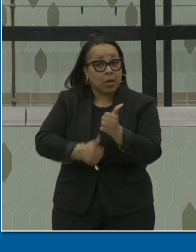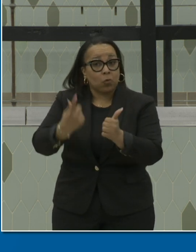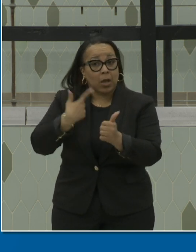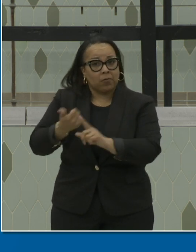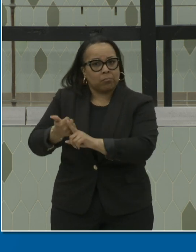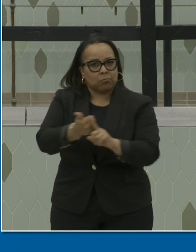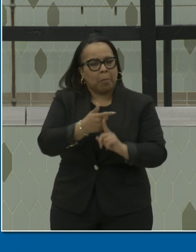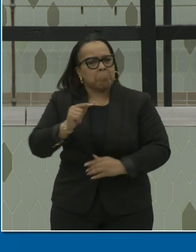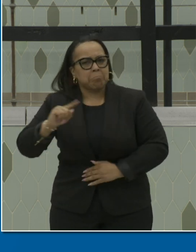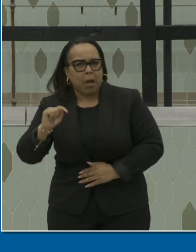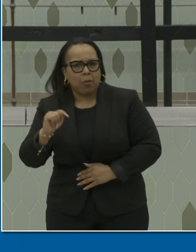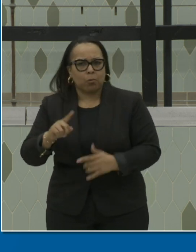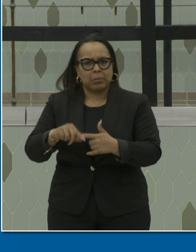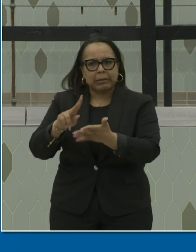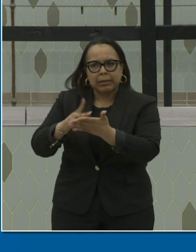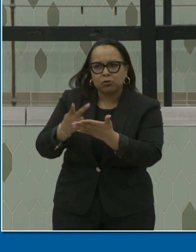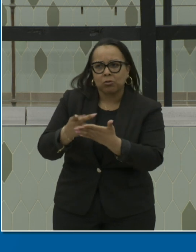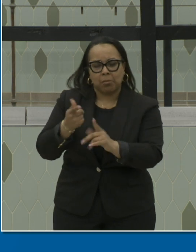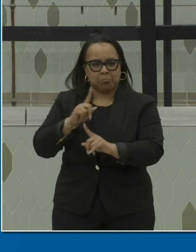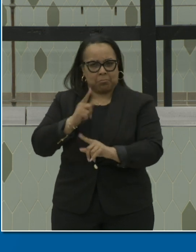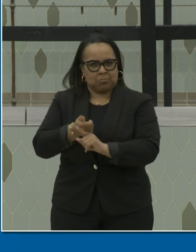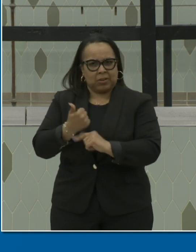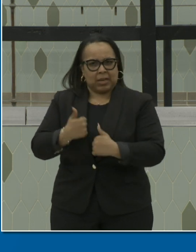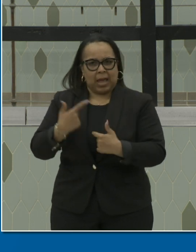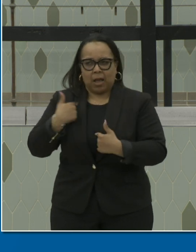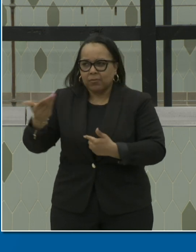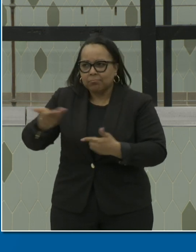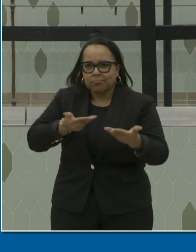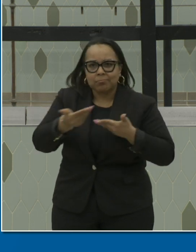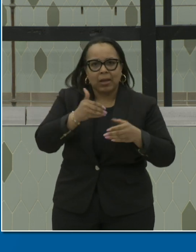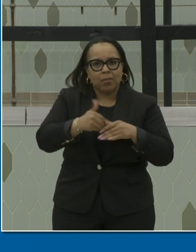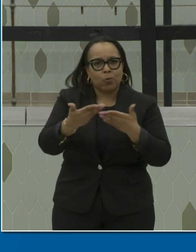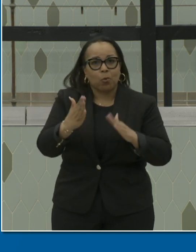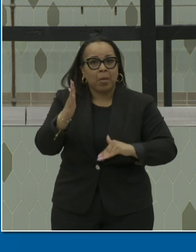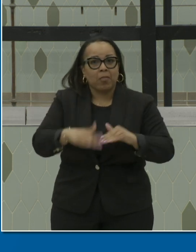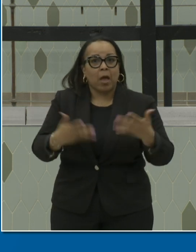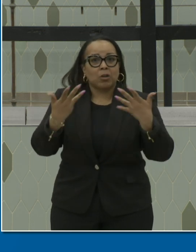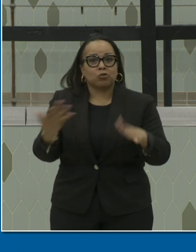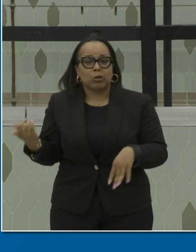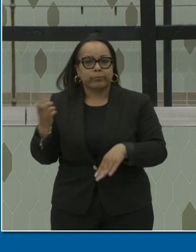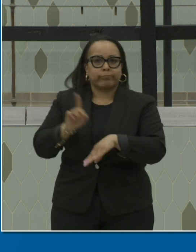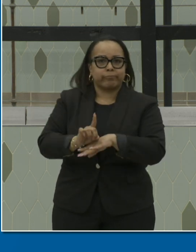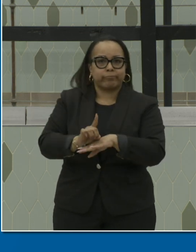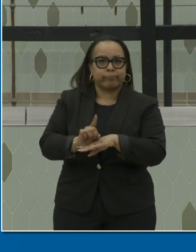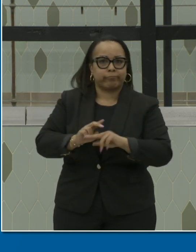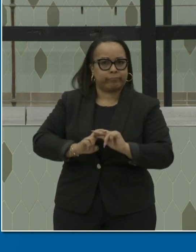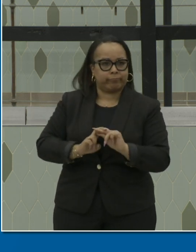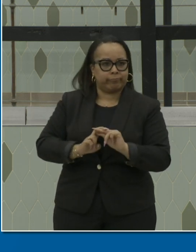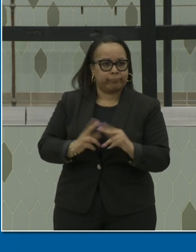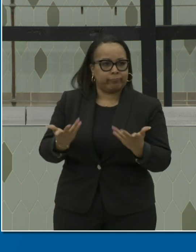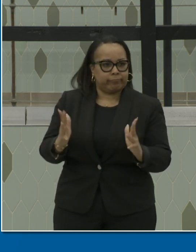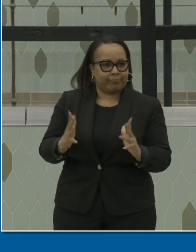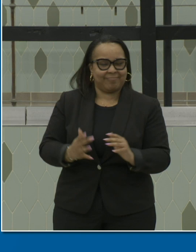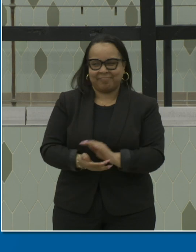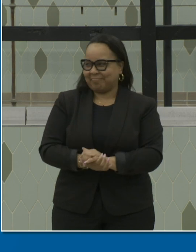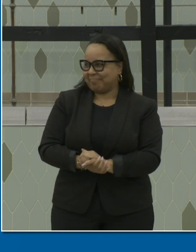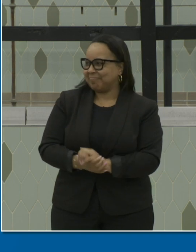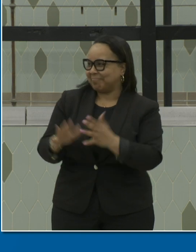bathroom, everyone has a kitchen, and they can actually have company in the rooms as opposed to just coming to have some place to sleep.